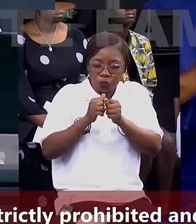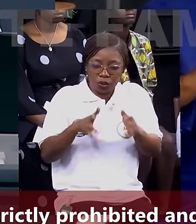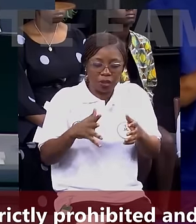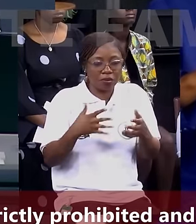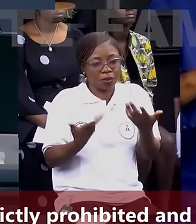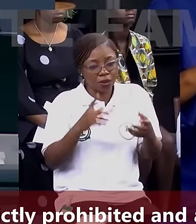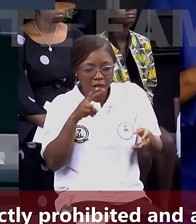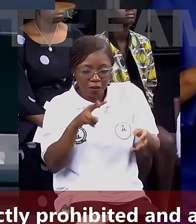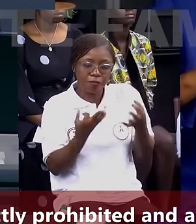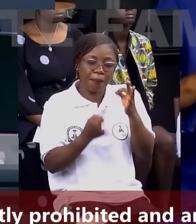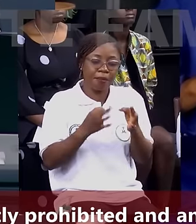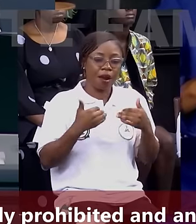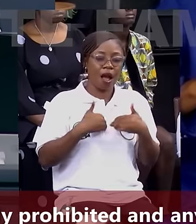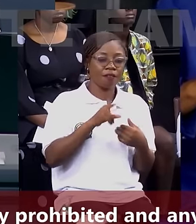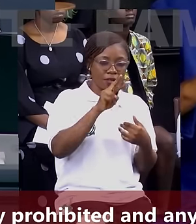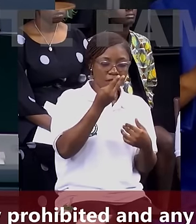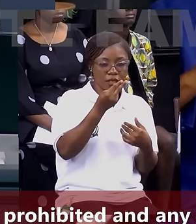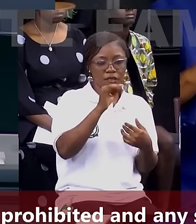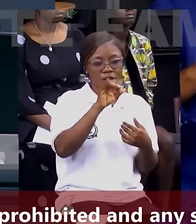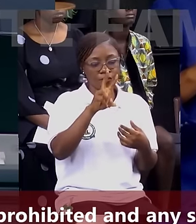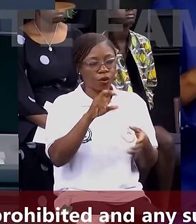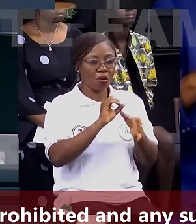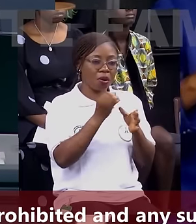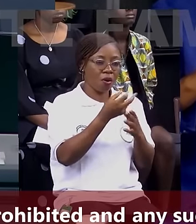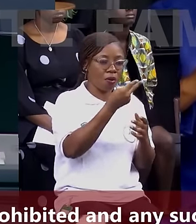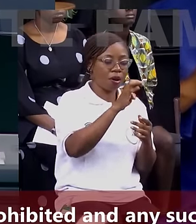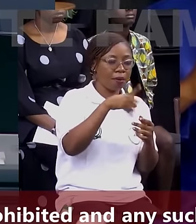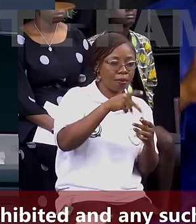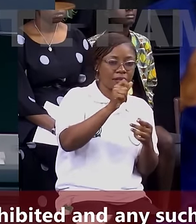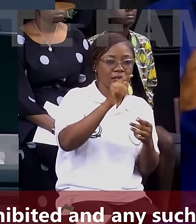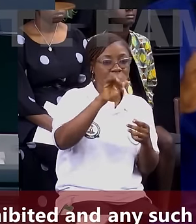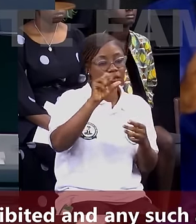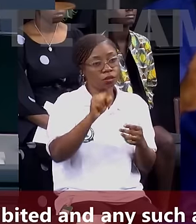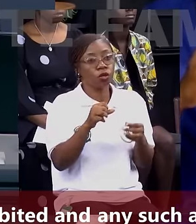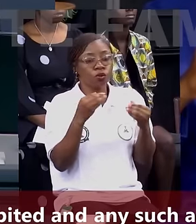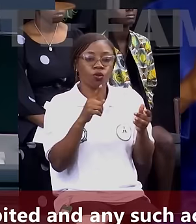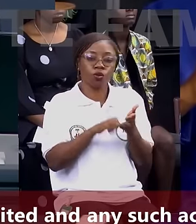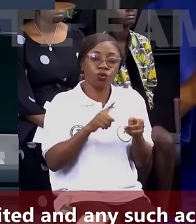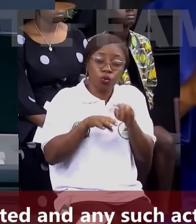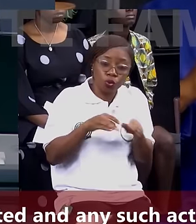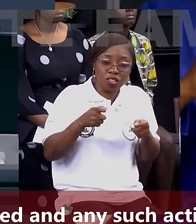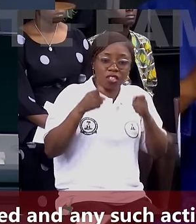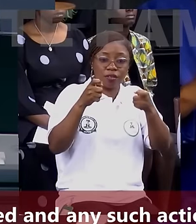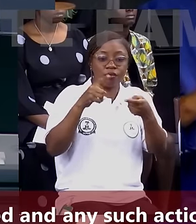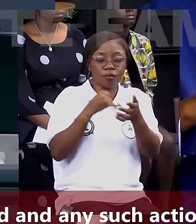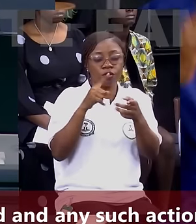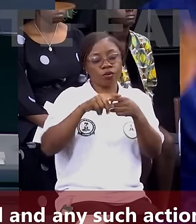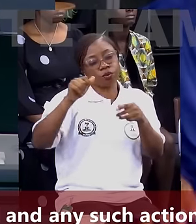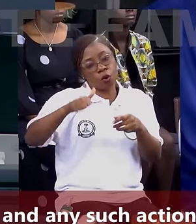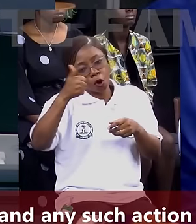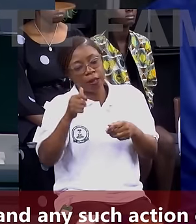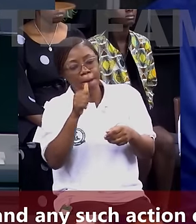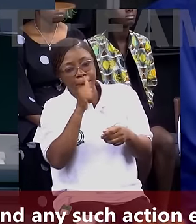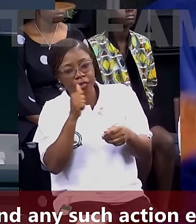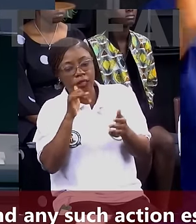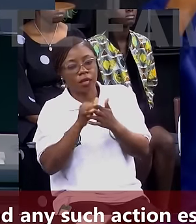HIV positive or hepatitis positive so that you don't give it to other patients that will come and use the machine after you. And then also,